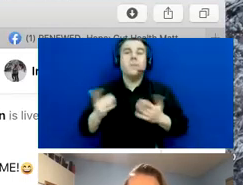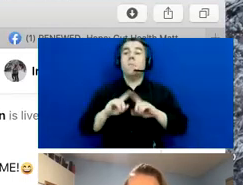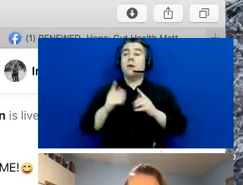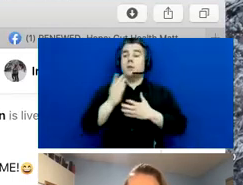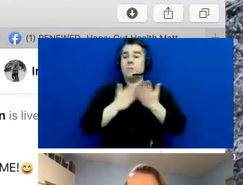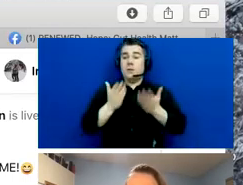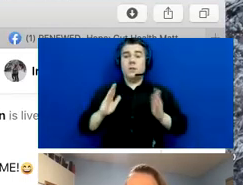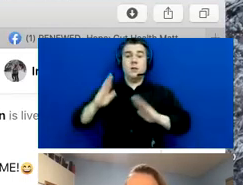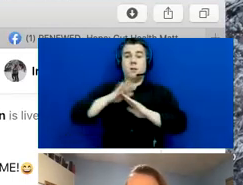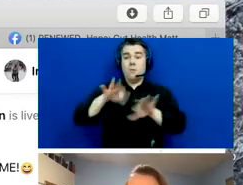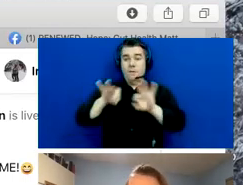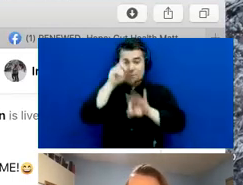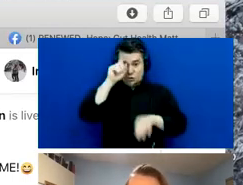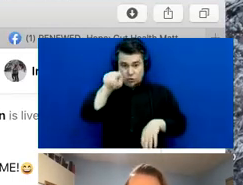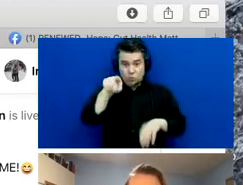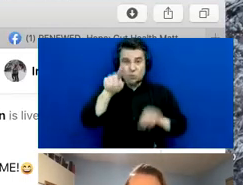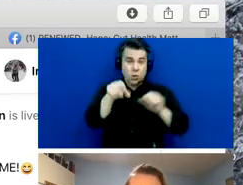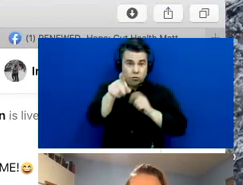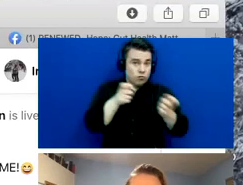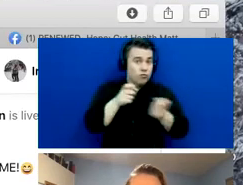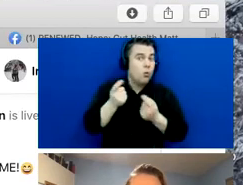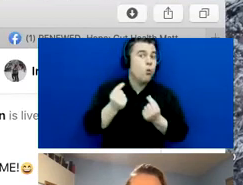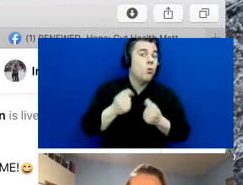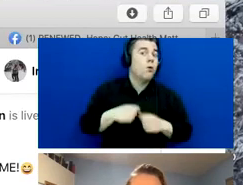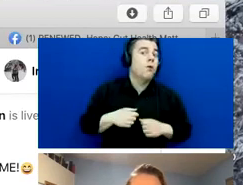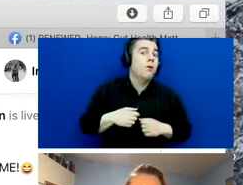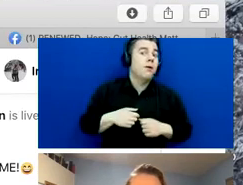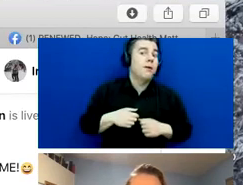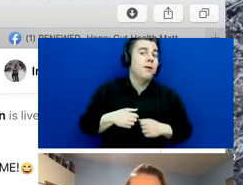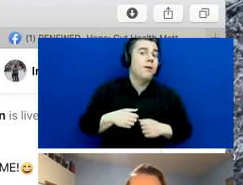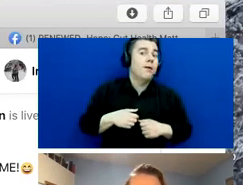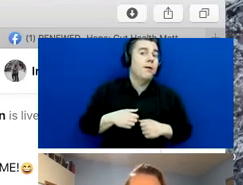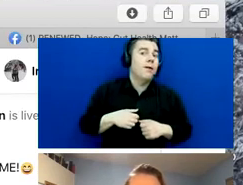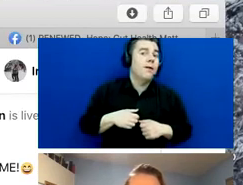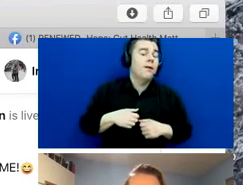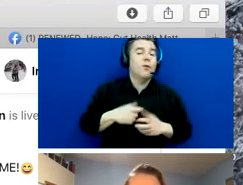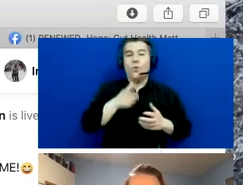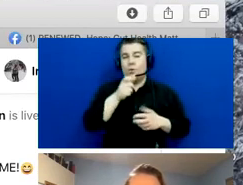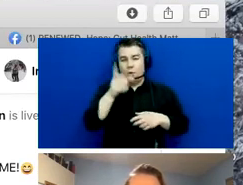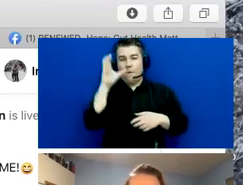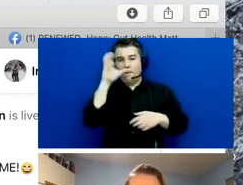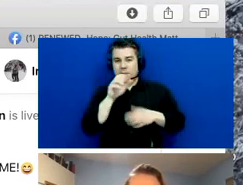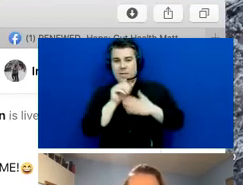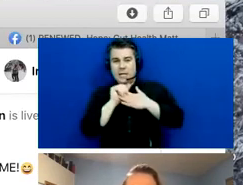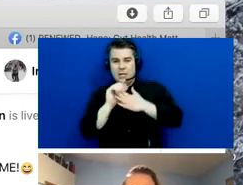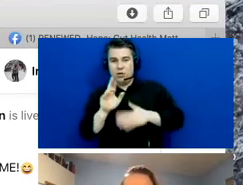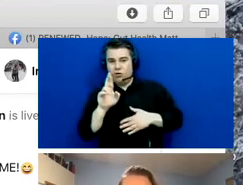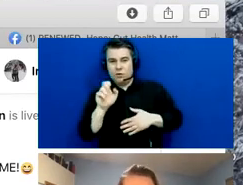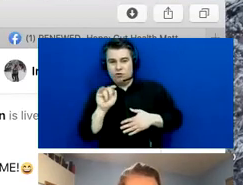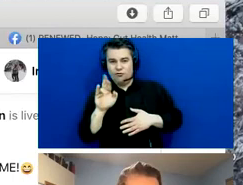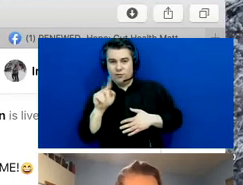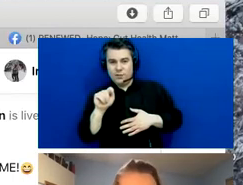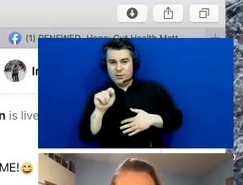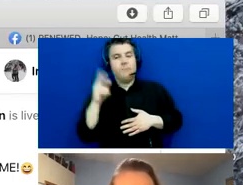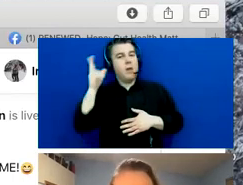to you that you can control? Those of you who miss Leaders Retreat and hearing from